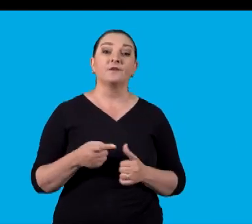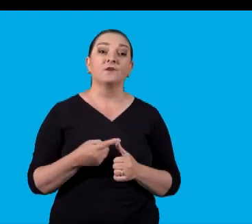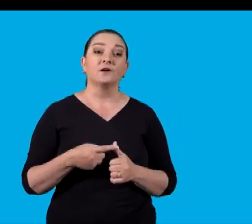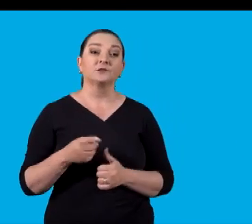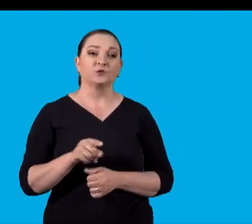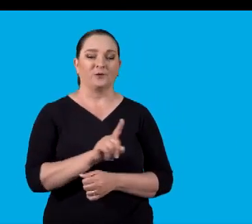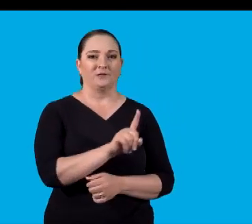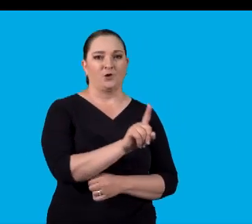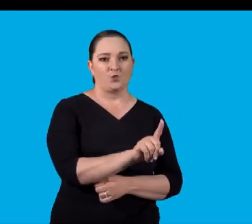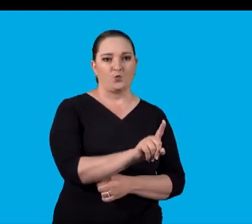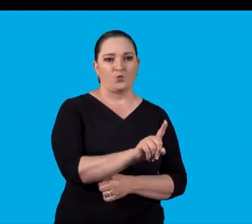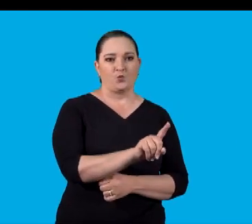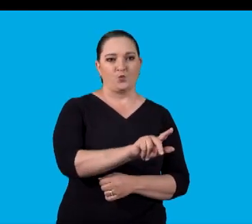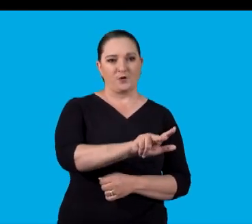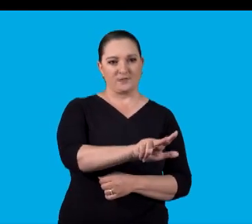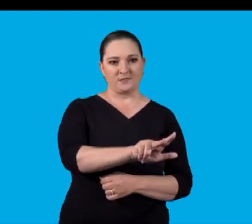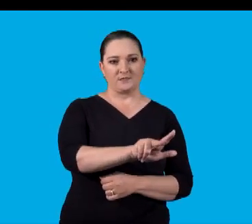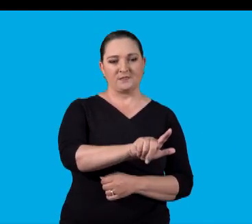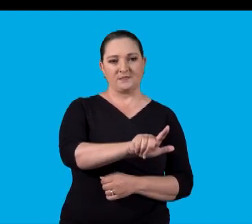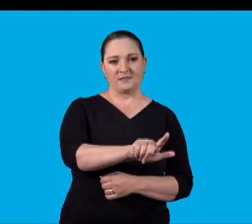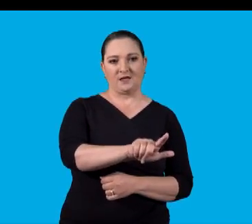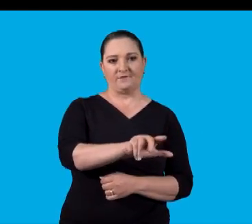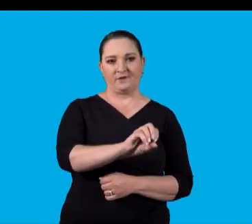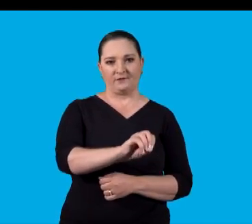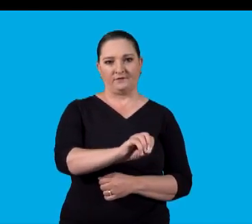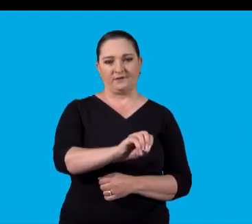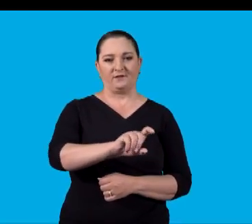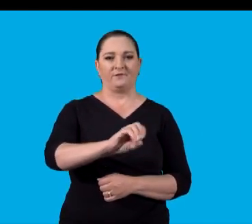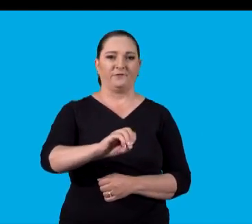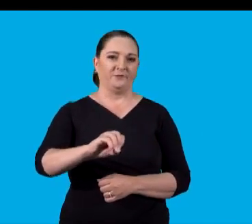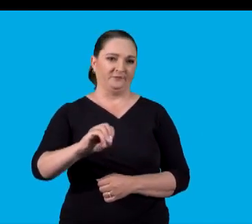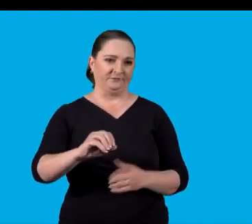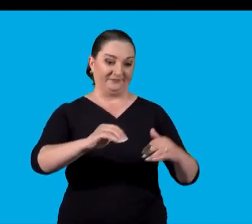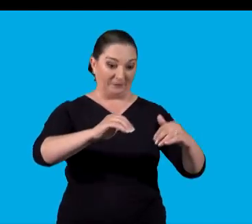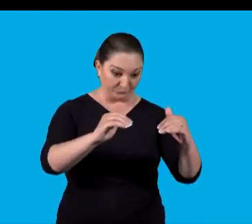by 3.75. And that is going to give you